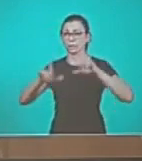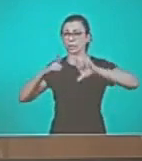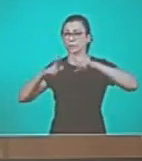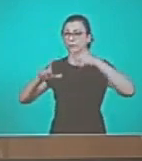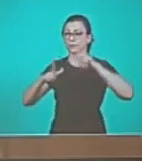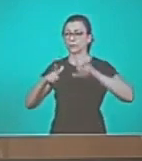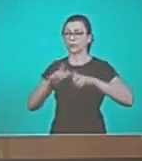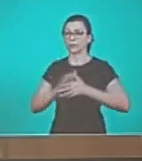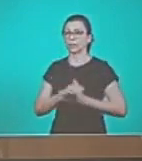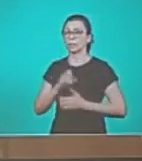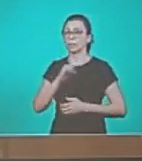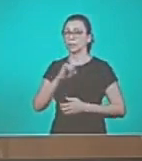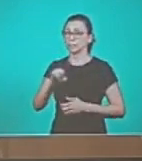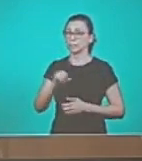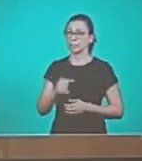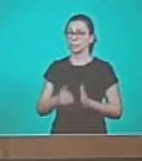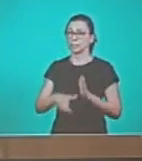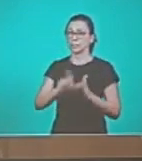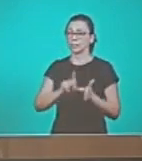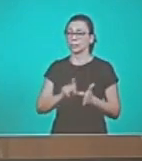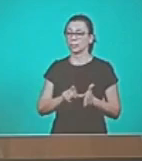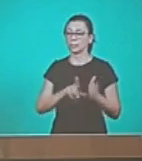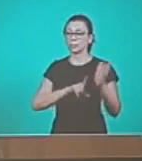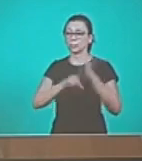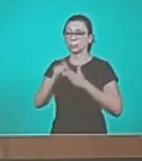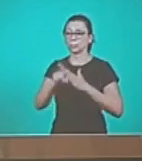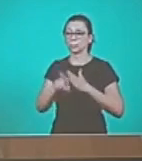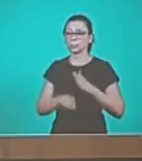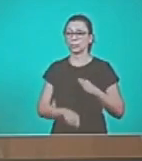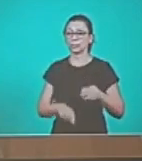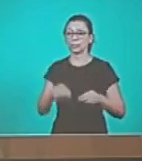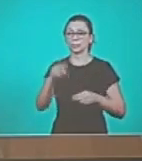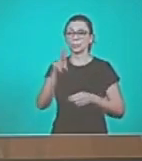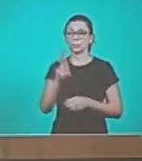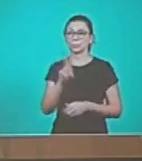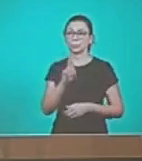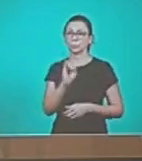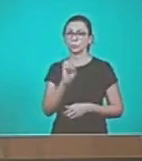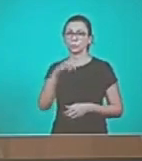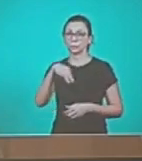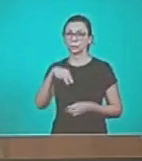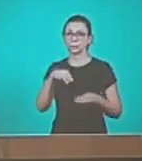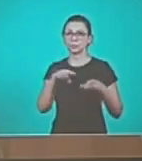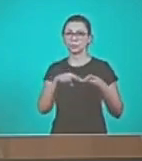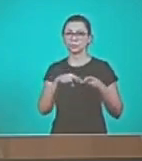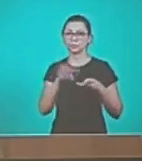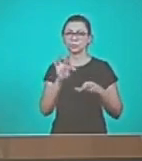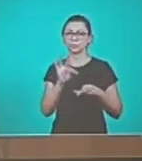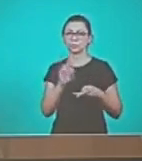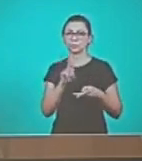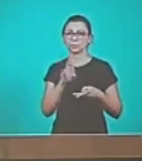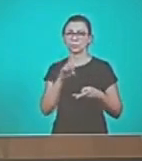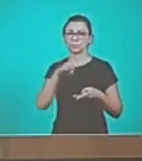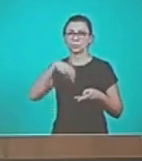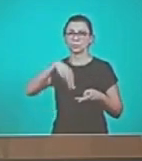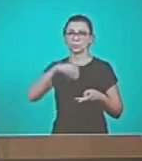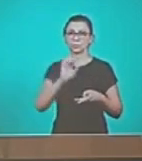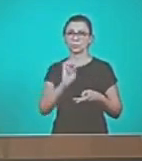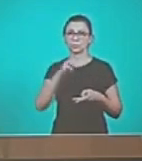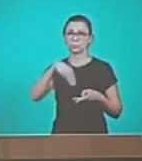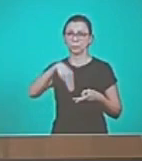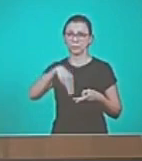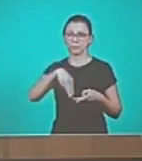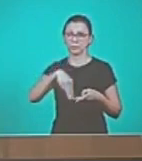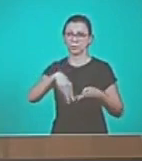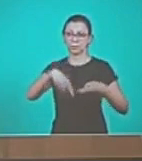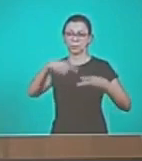from the people of the Levite, whoever goes through the test of the Thurim and Urim. So Thurim and Urim